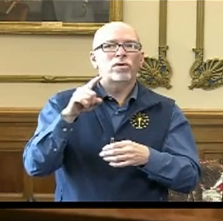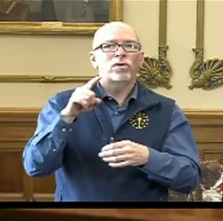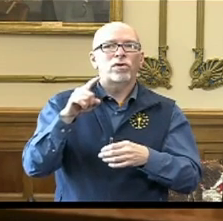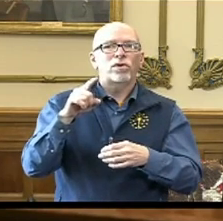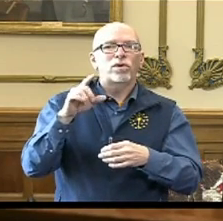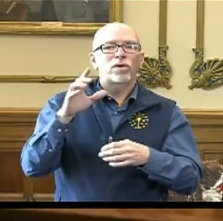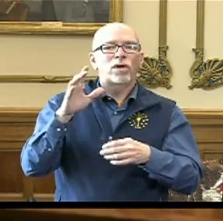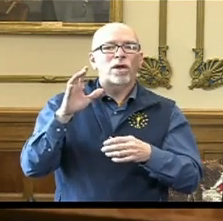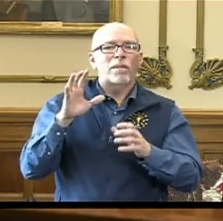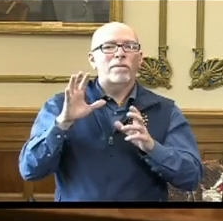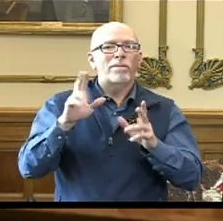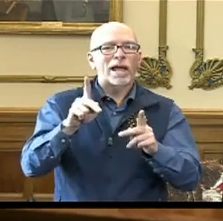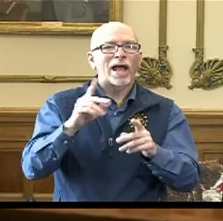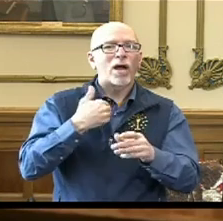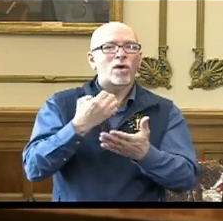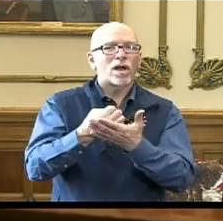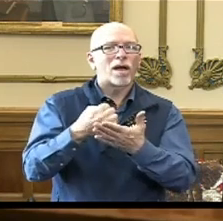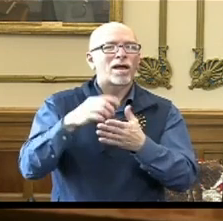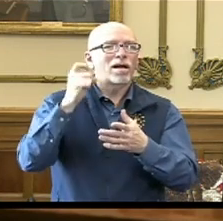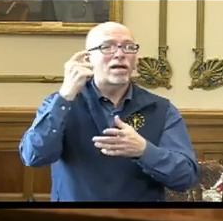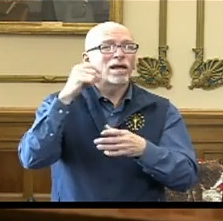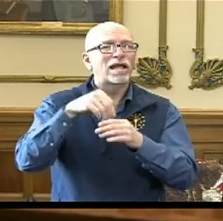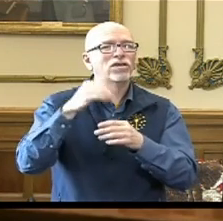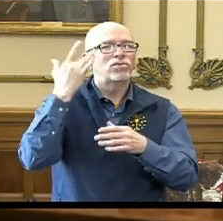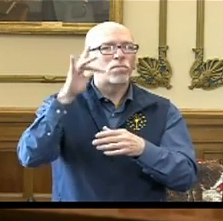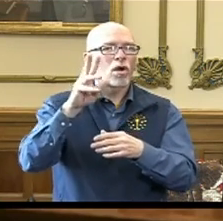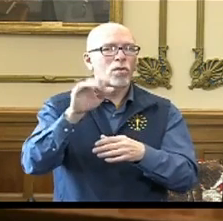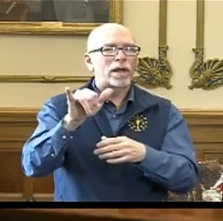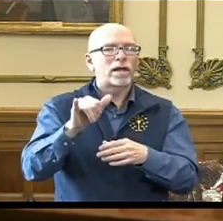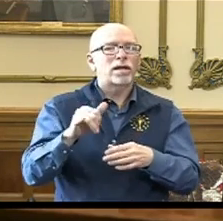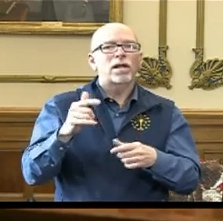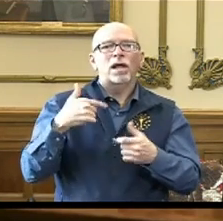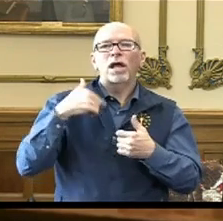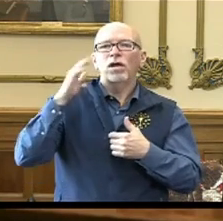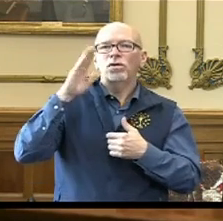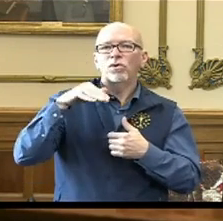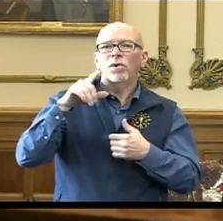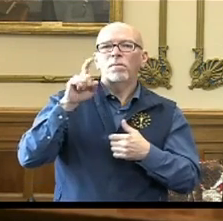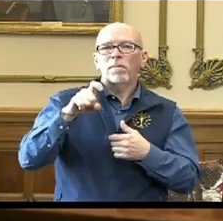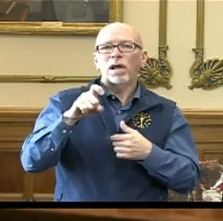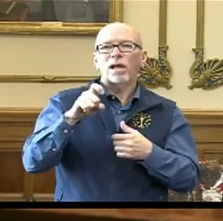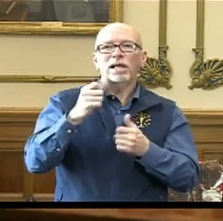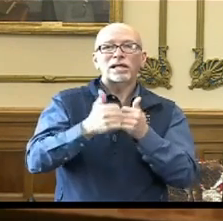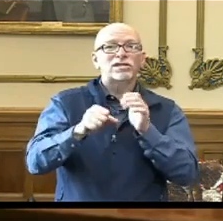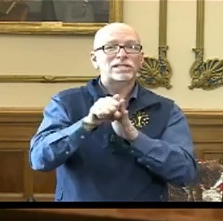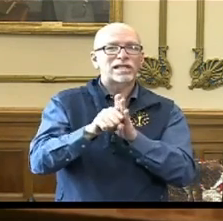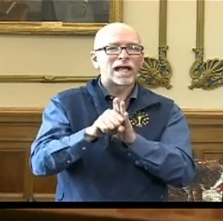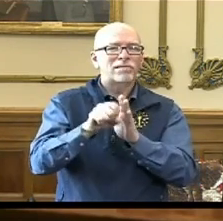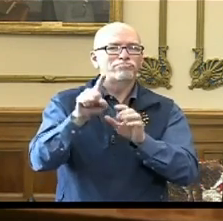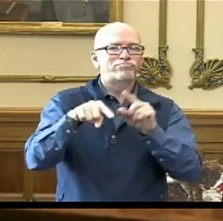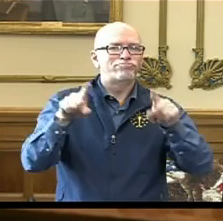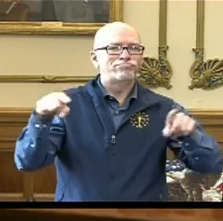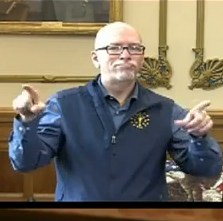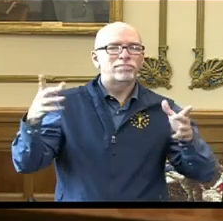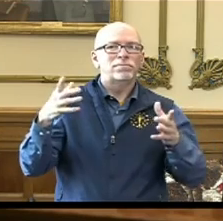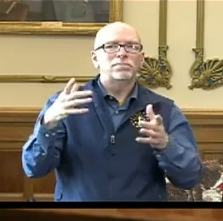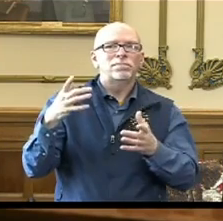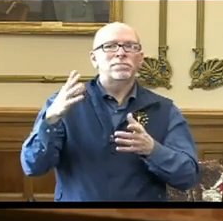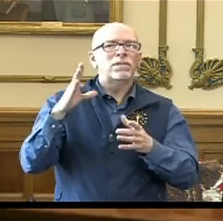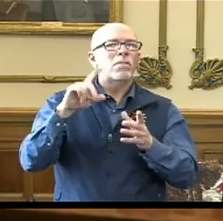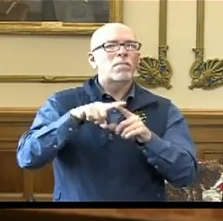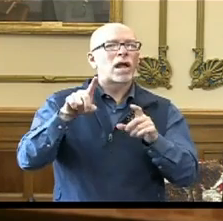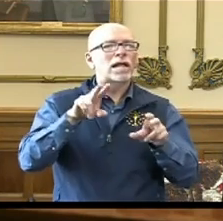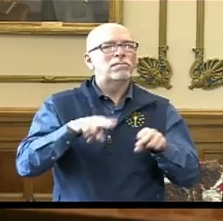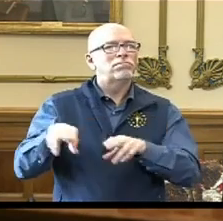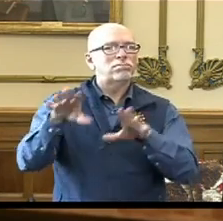in a smart way the economy. And I know in my mind that happens state by state in a national sense, and it happens